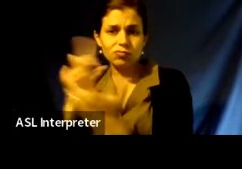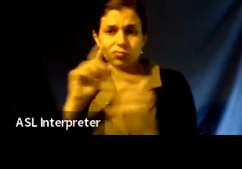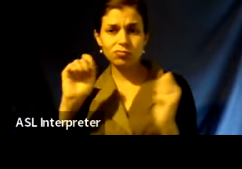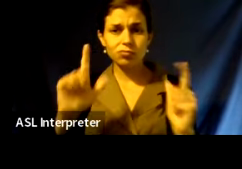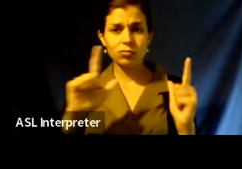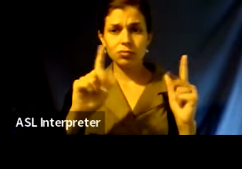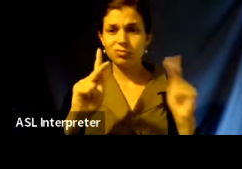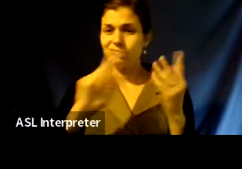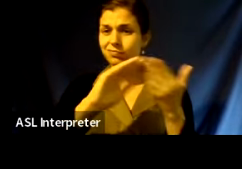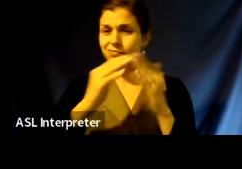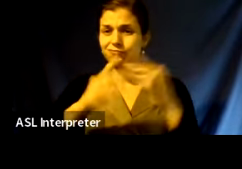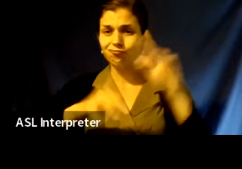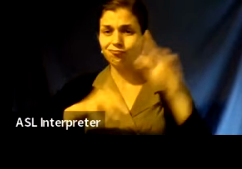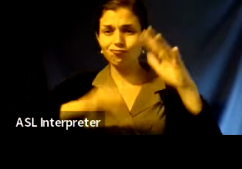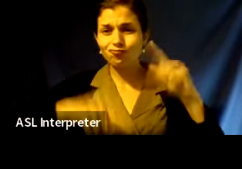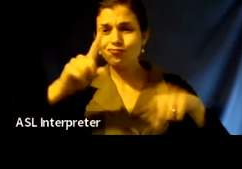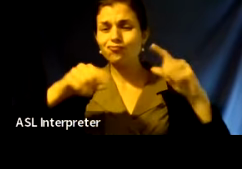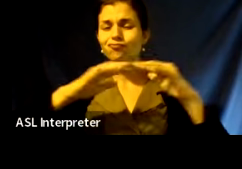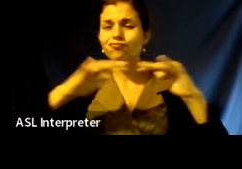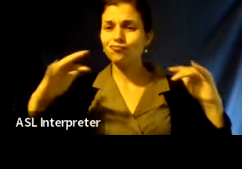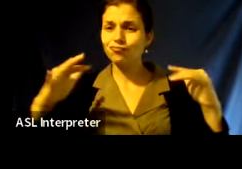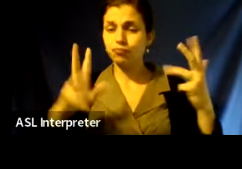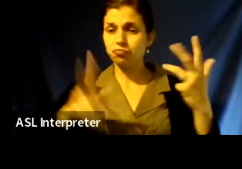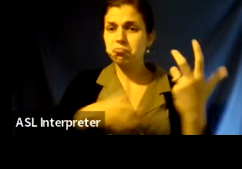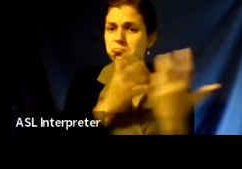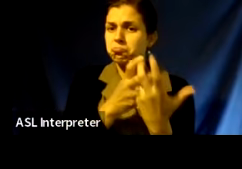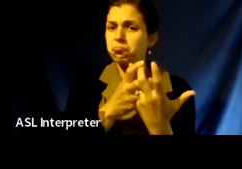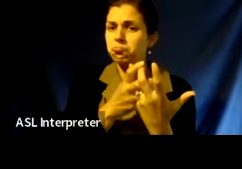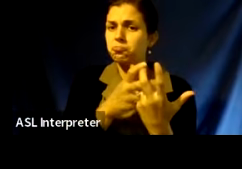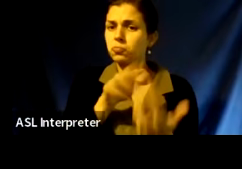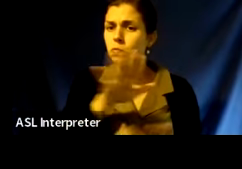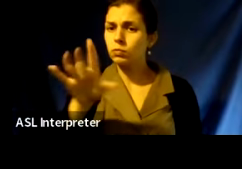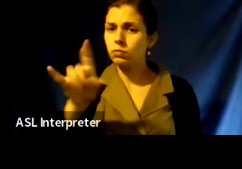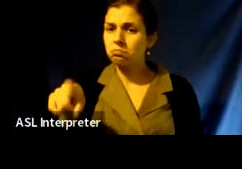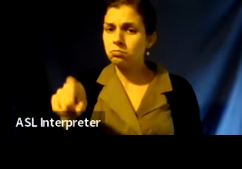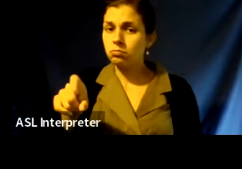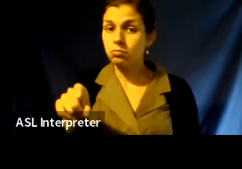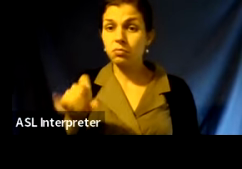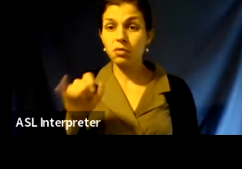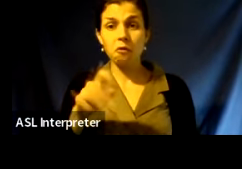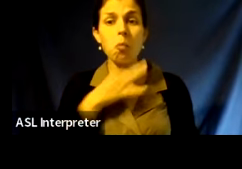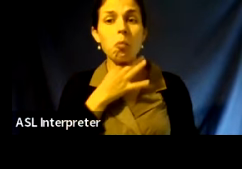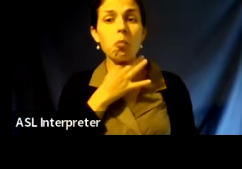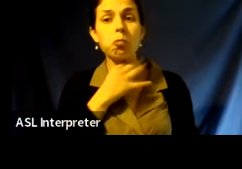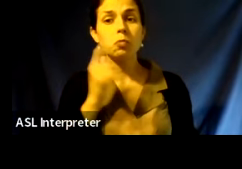community. If this is of interest of you, I would strongly encourage you to check it out.